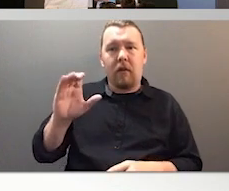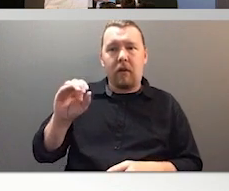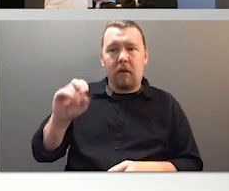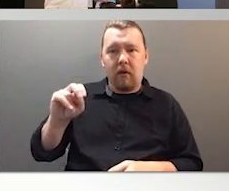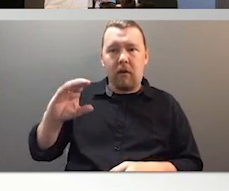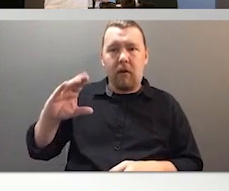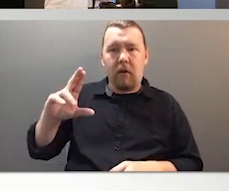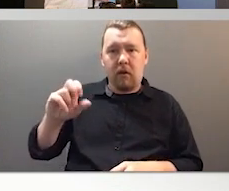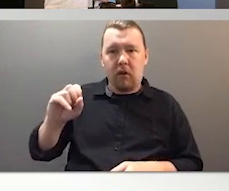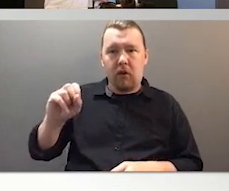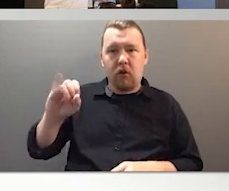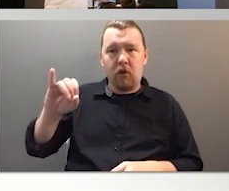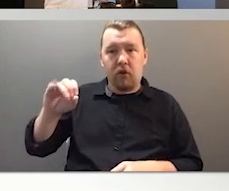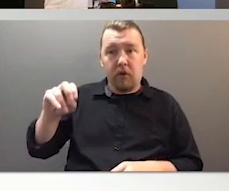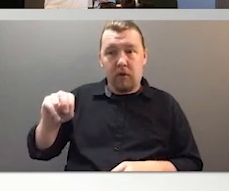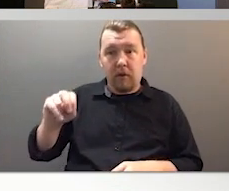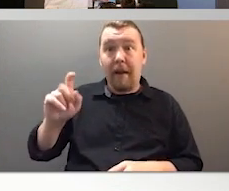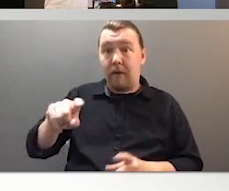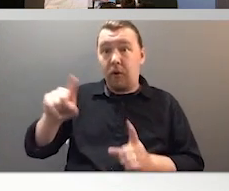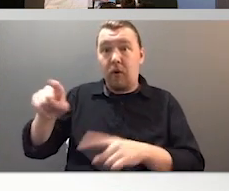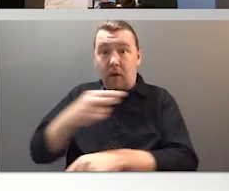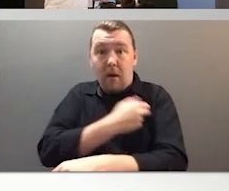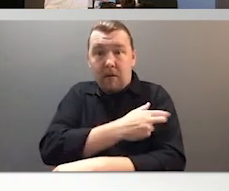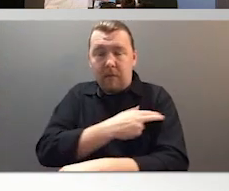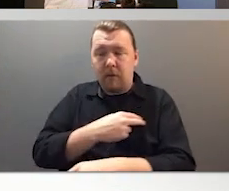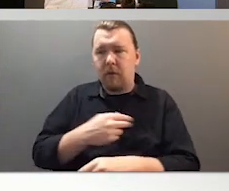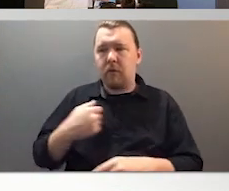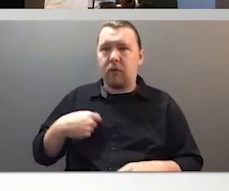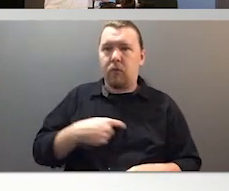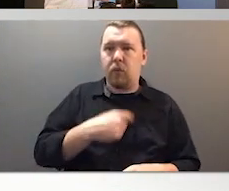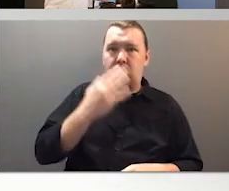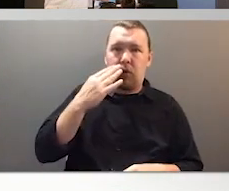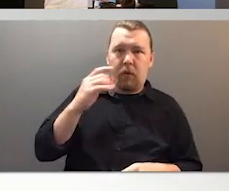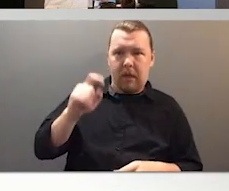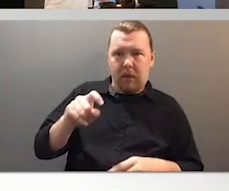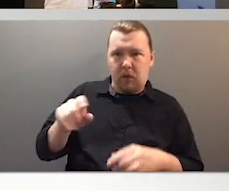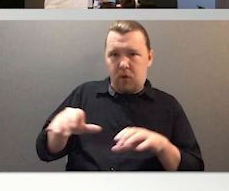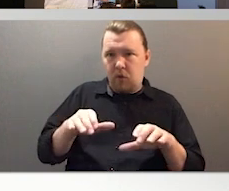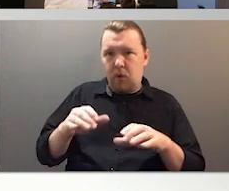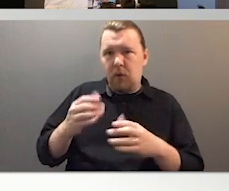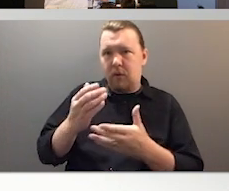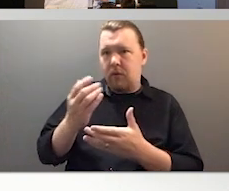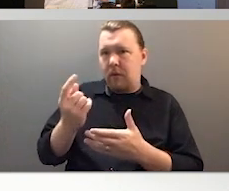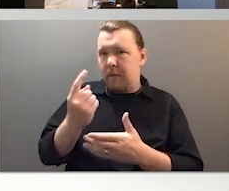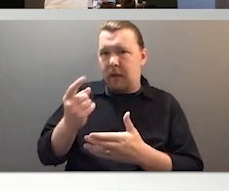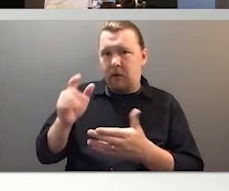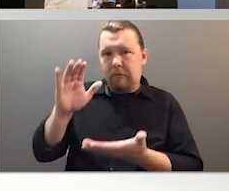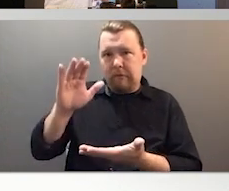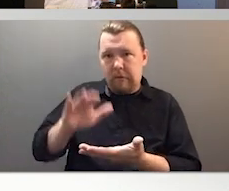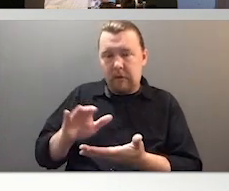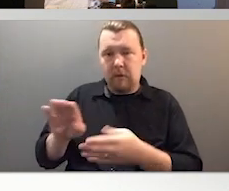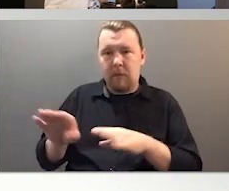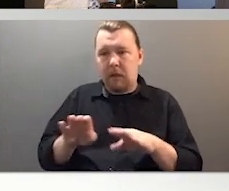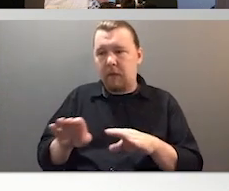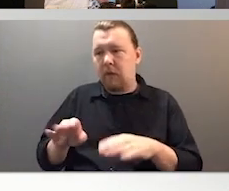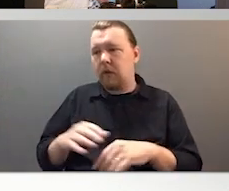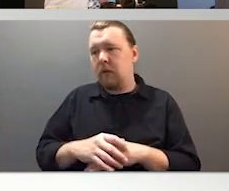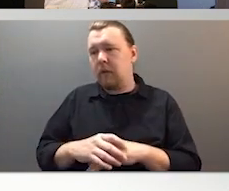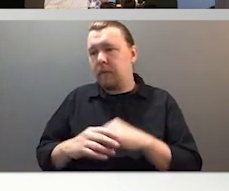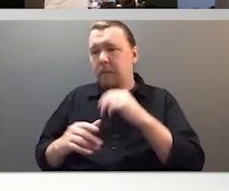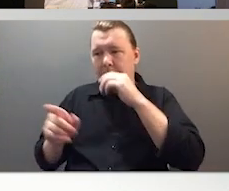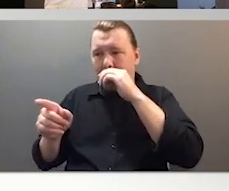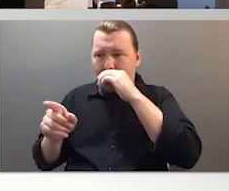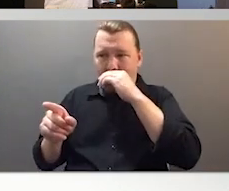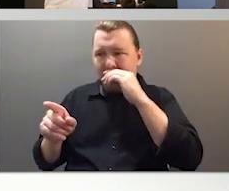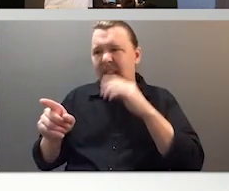to do something to decrease some of those behaviors. And a lot of, yes, I'm stretching there because there's some orthopedic issues